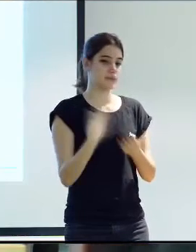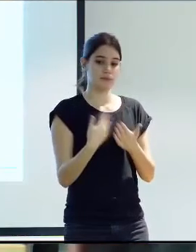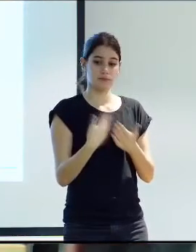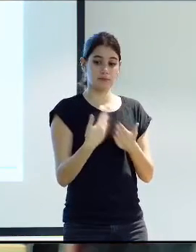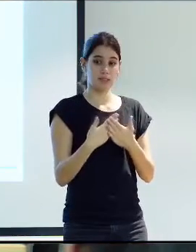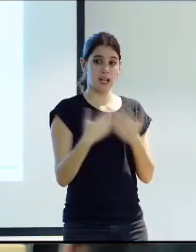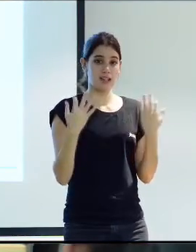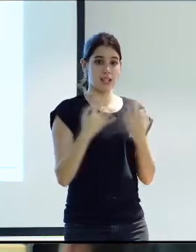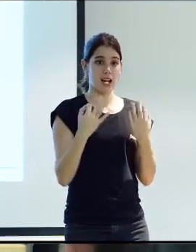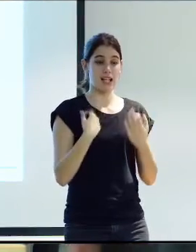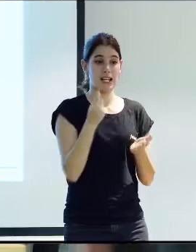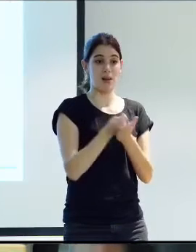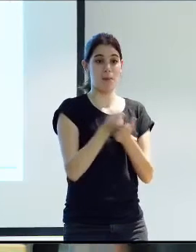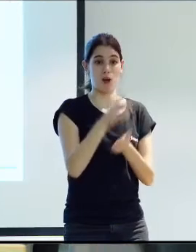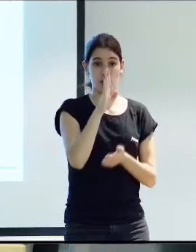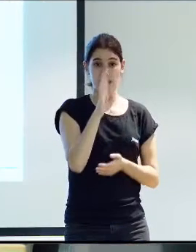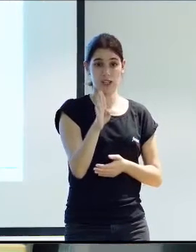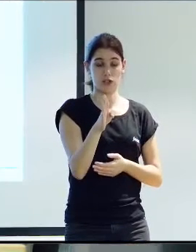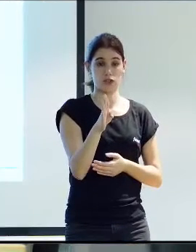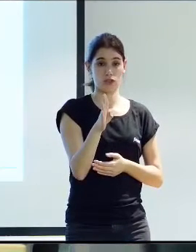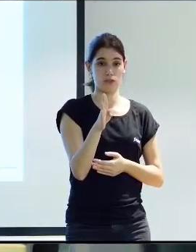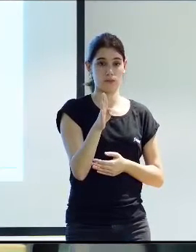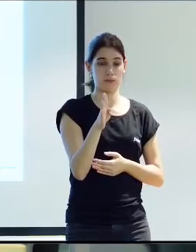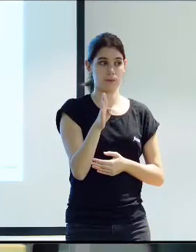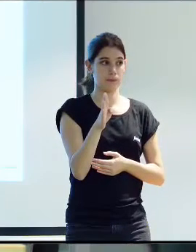we have the direct payment